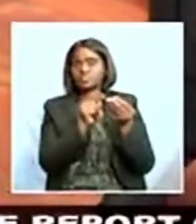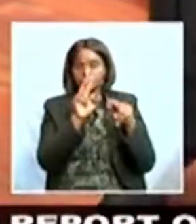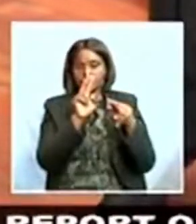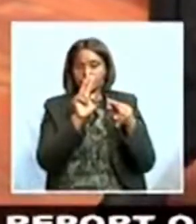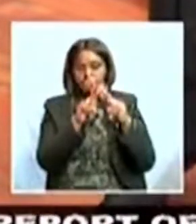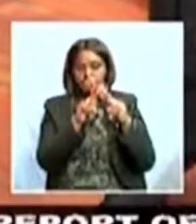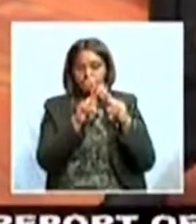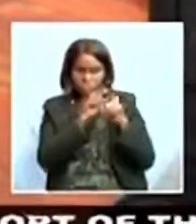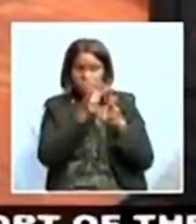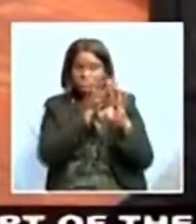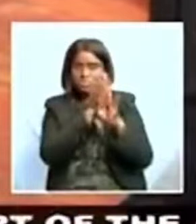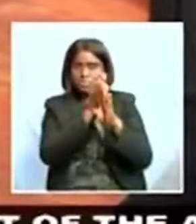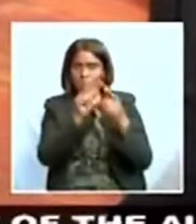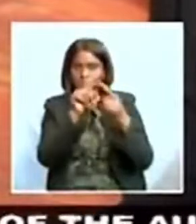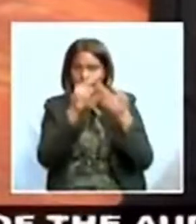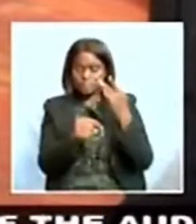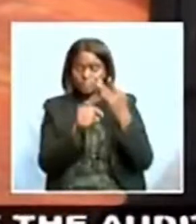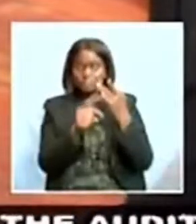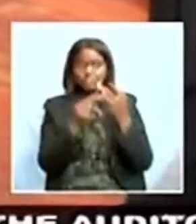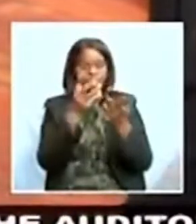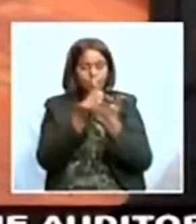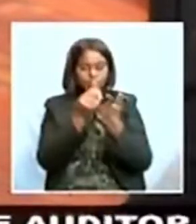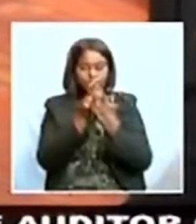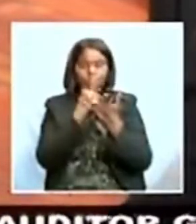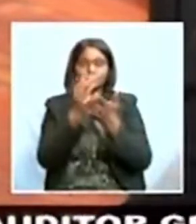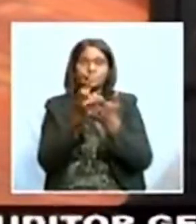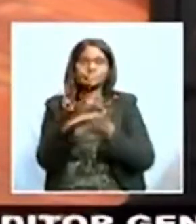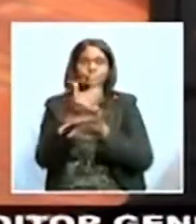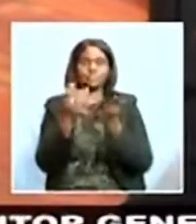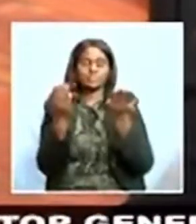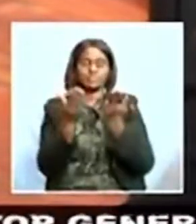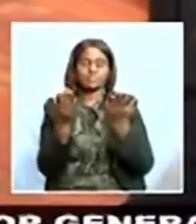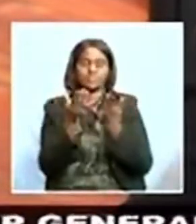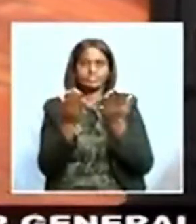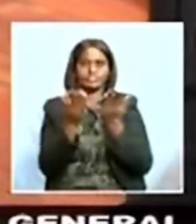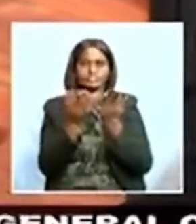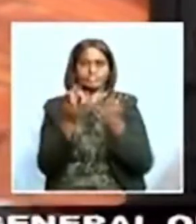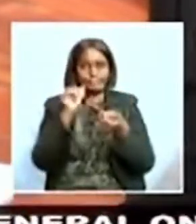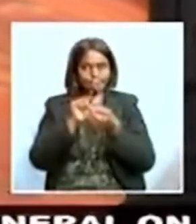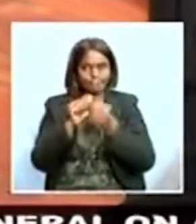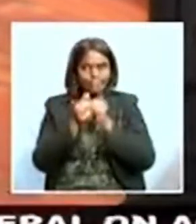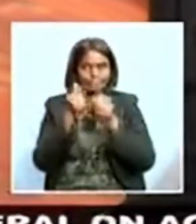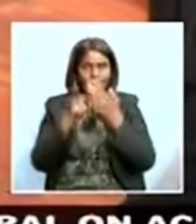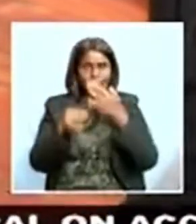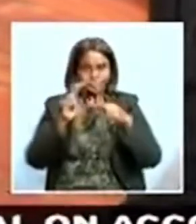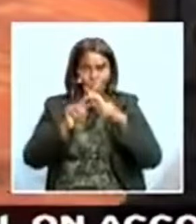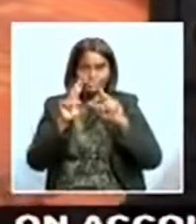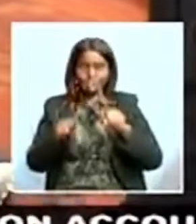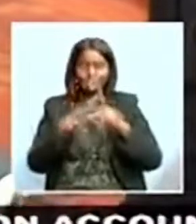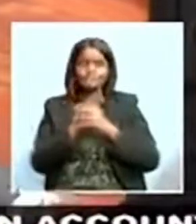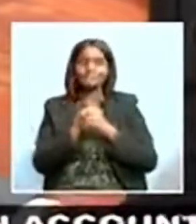Chair, this relates to funds not collected. The cause of query, Chair.